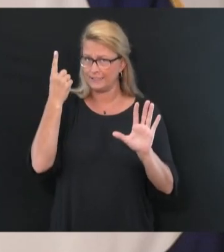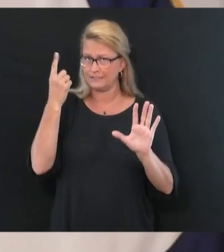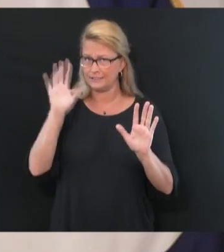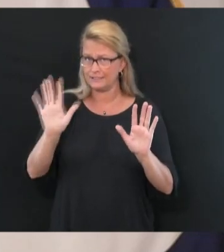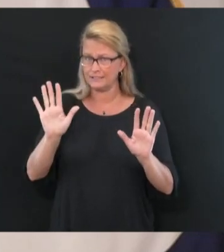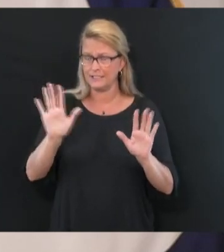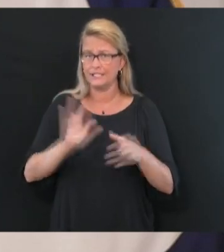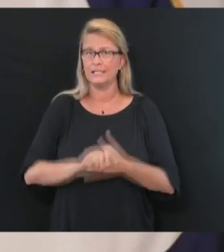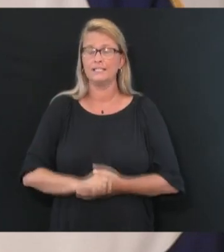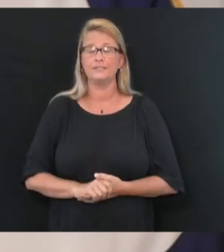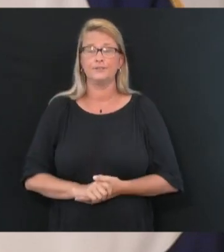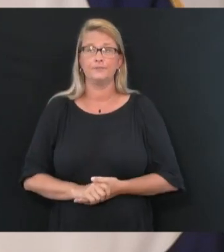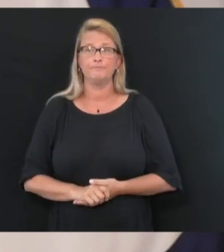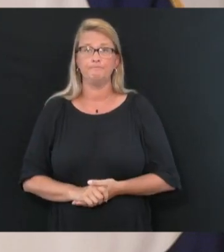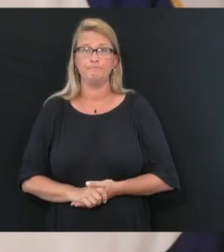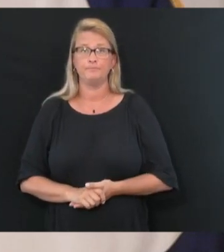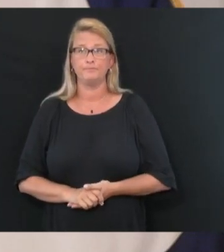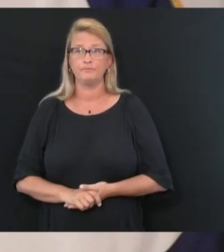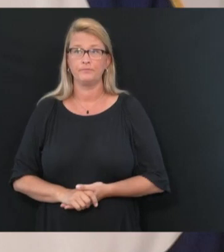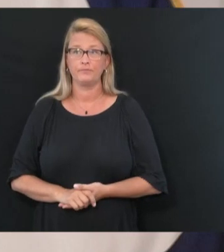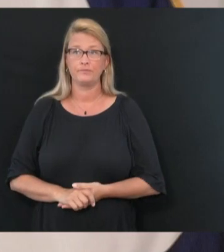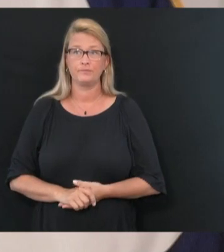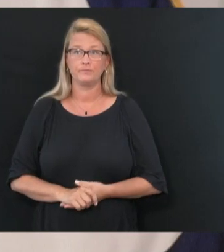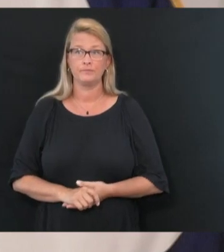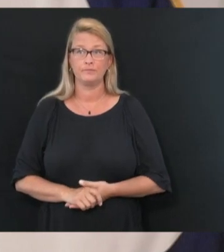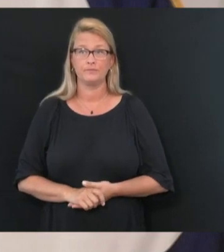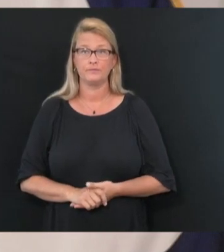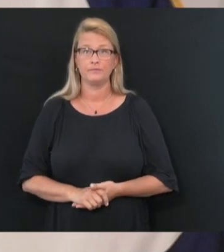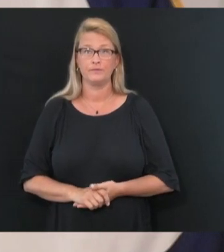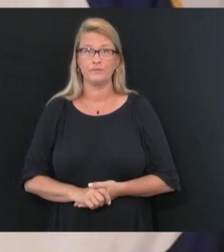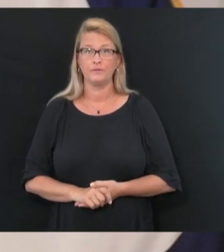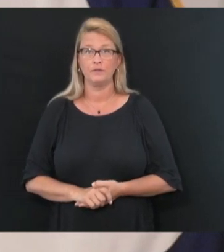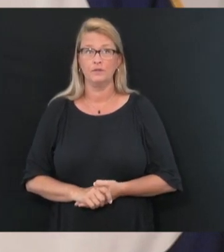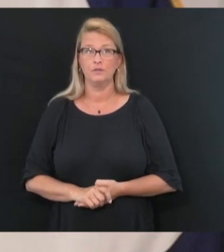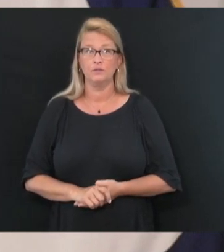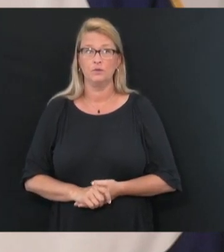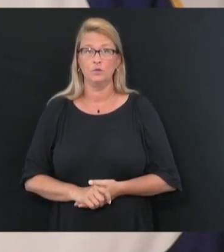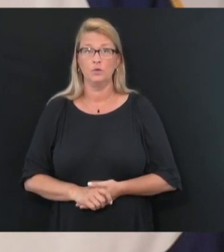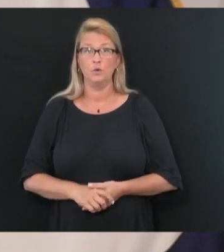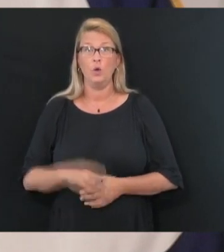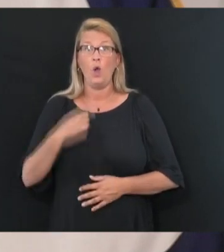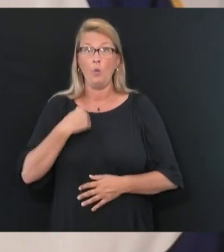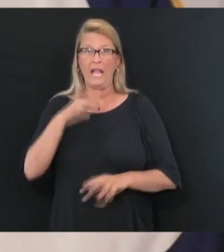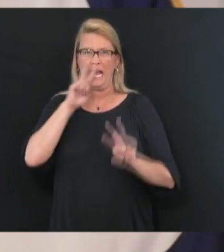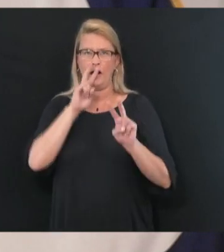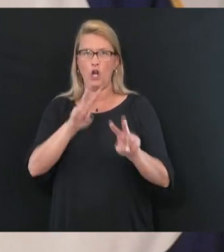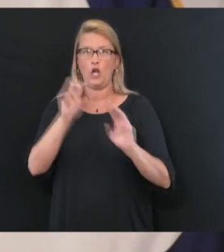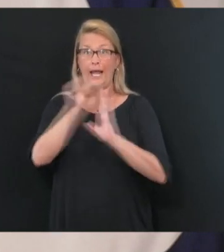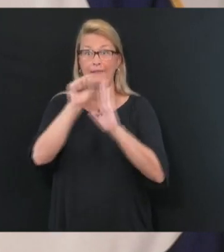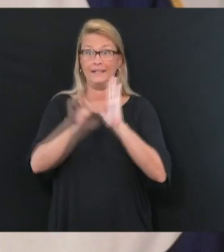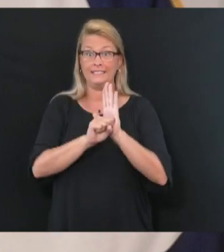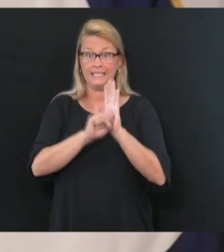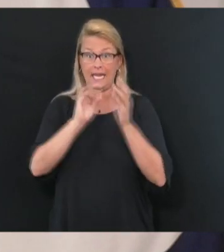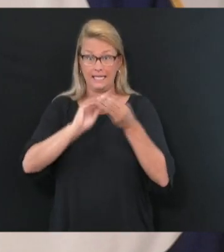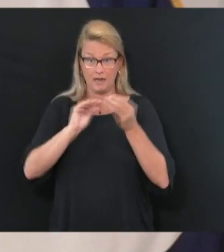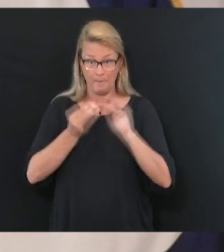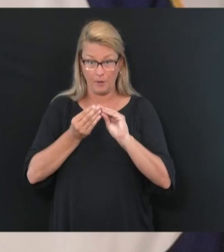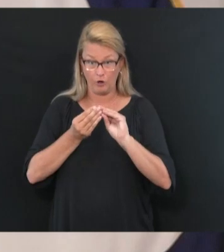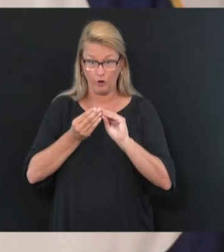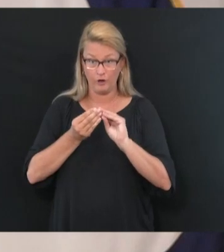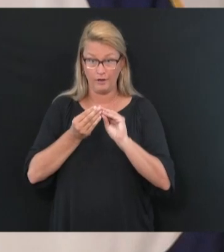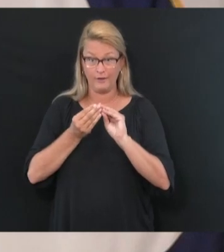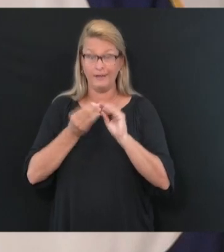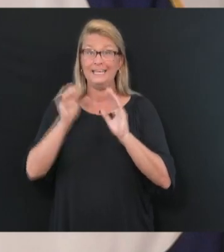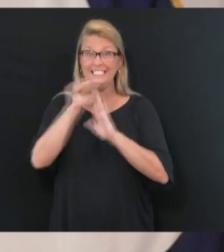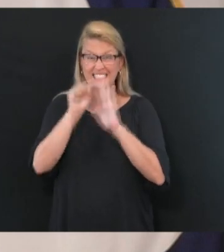way. There's the statewide number that we got to look at first and check the box. Well, if we're